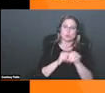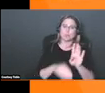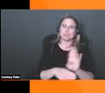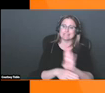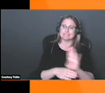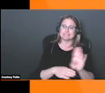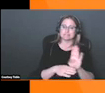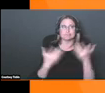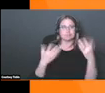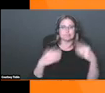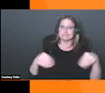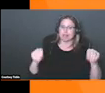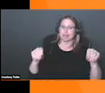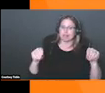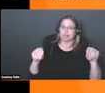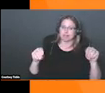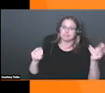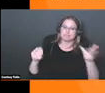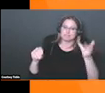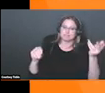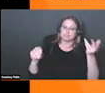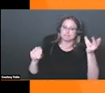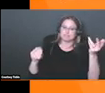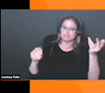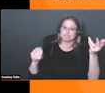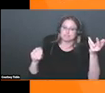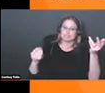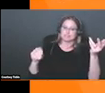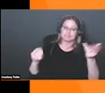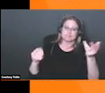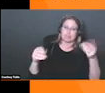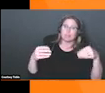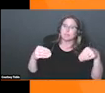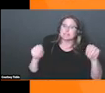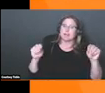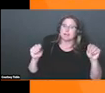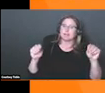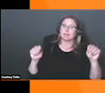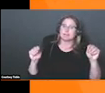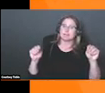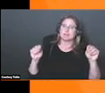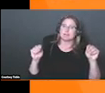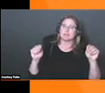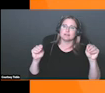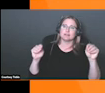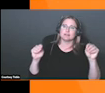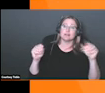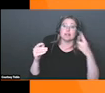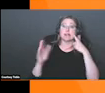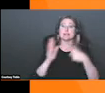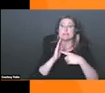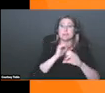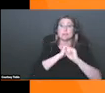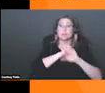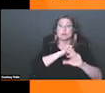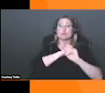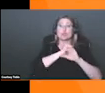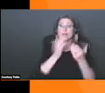business selling, I don't know, let's say it's a business that does promotional